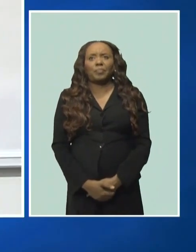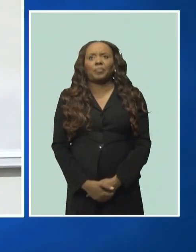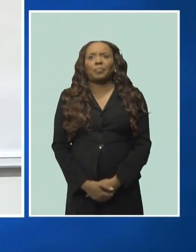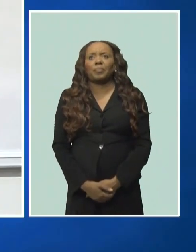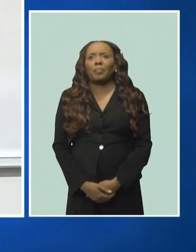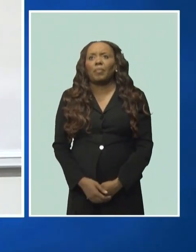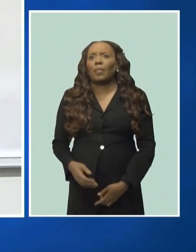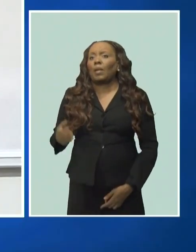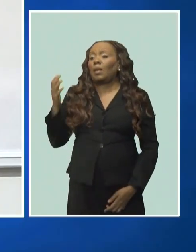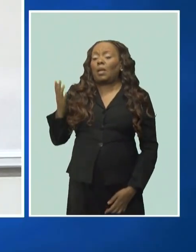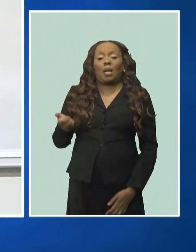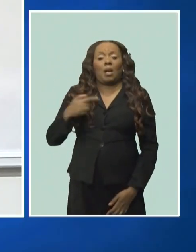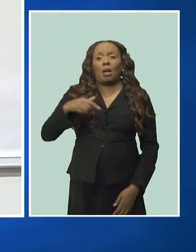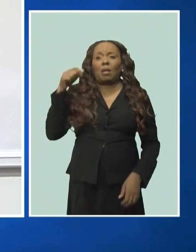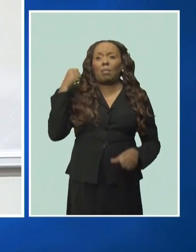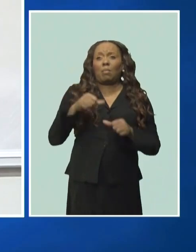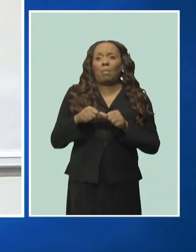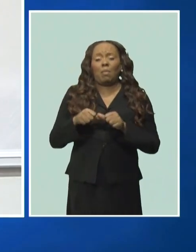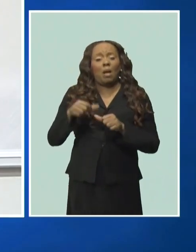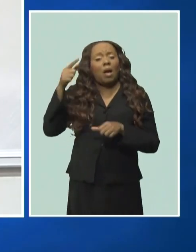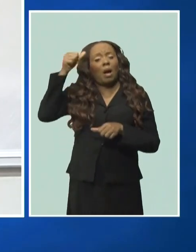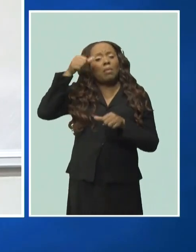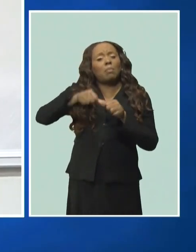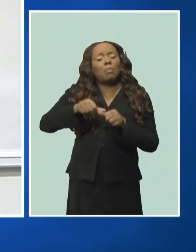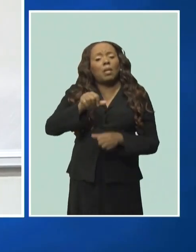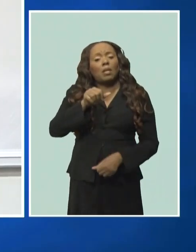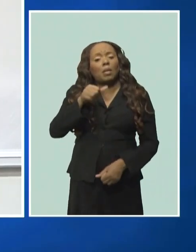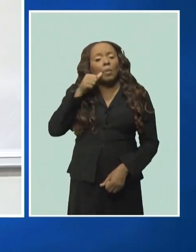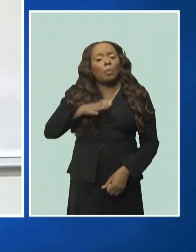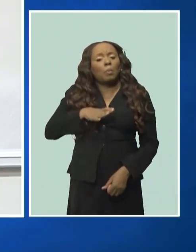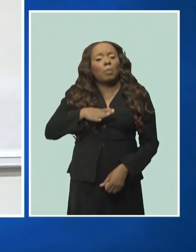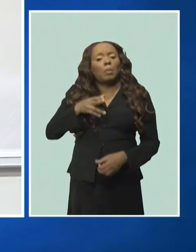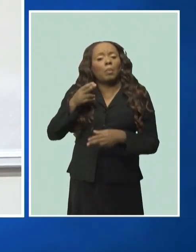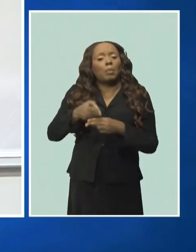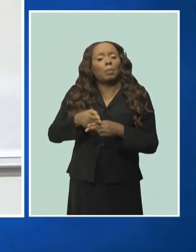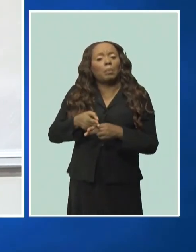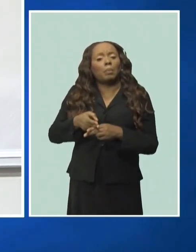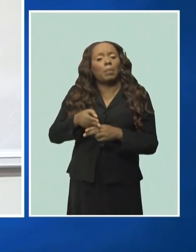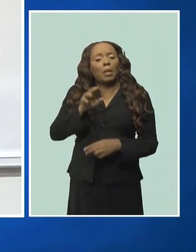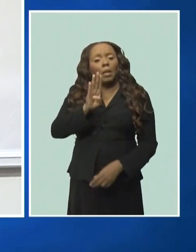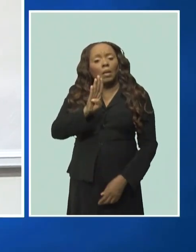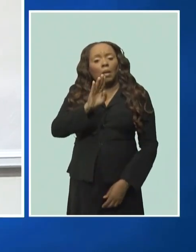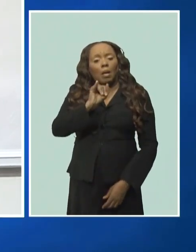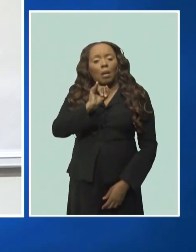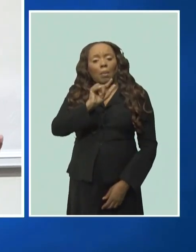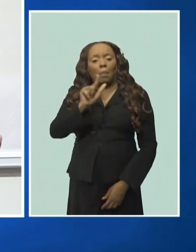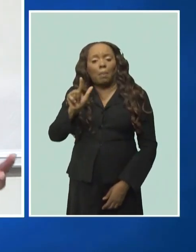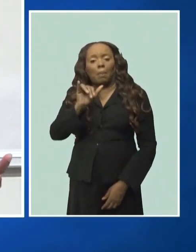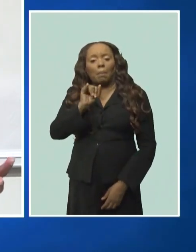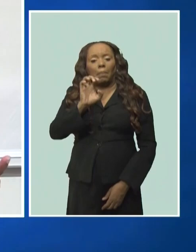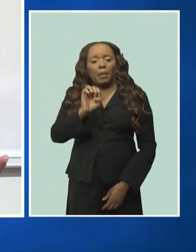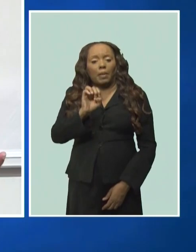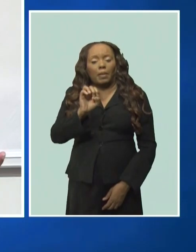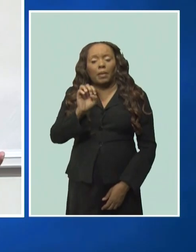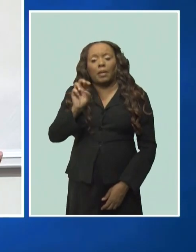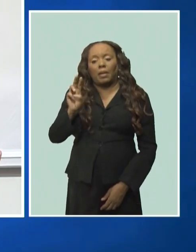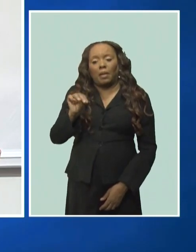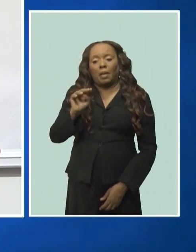long time, and Billy Miller was in the forefront of this, not only nationally, but internationally, the whole thing of family